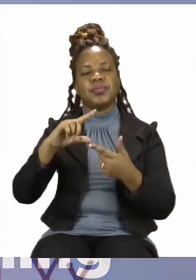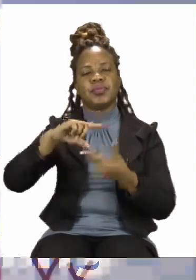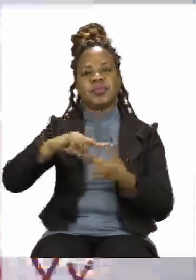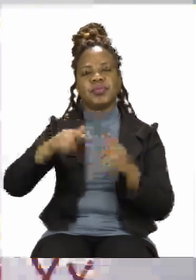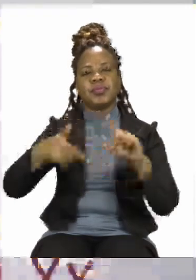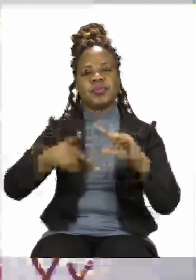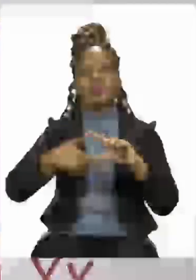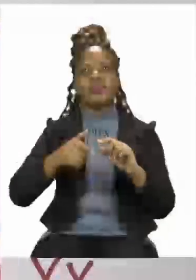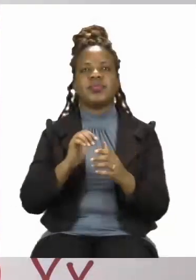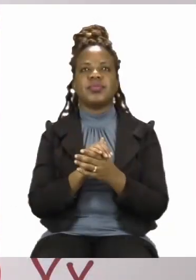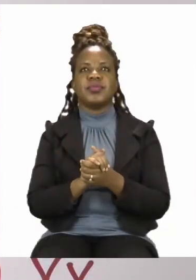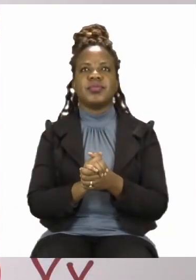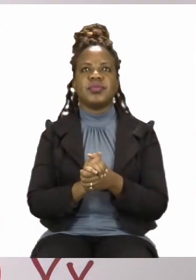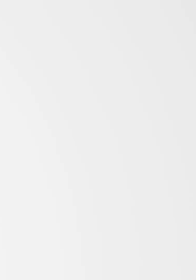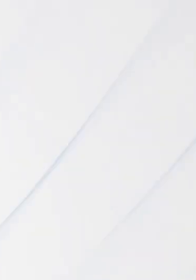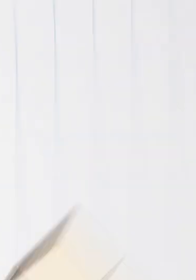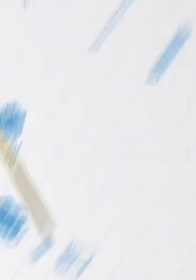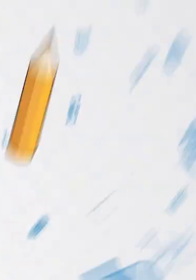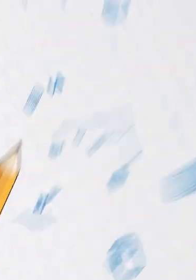geometry.